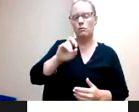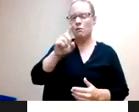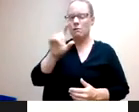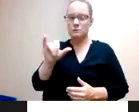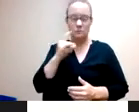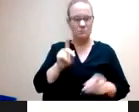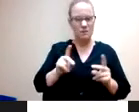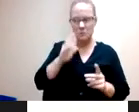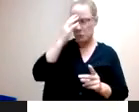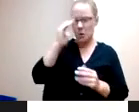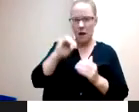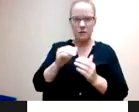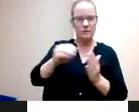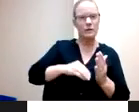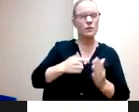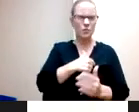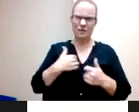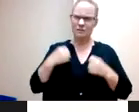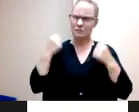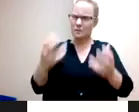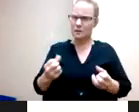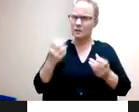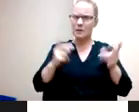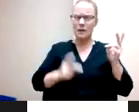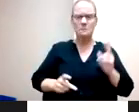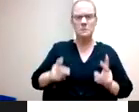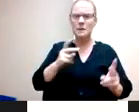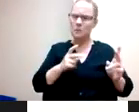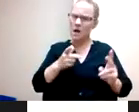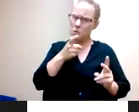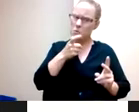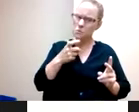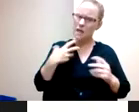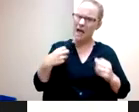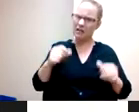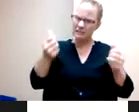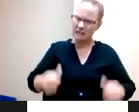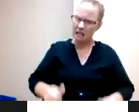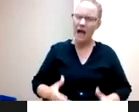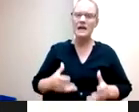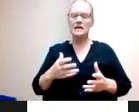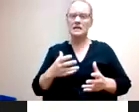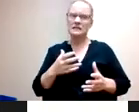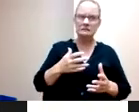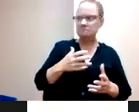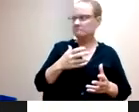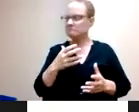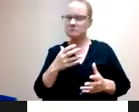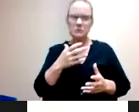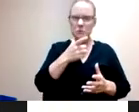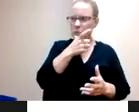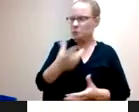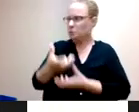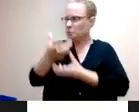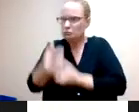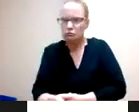complete them. And I think we have a lot of vulnerable people, and to know who they trust the most for their